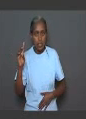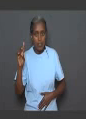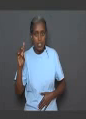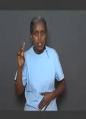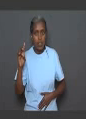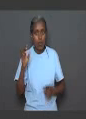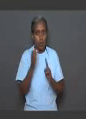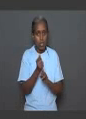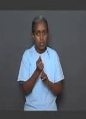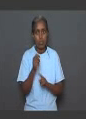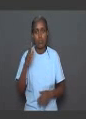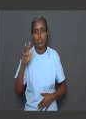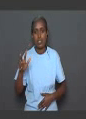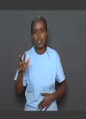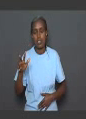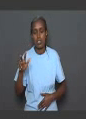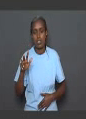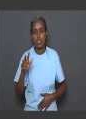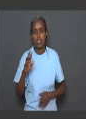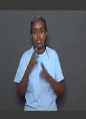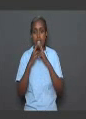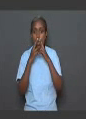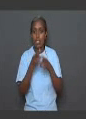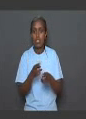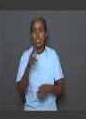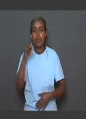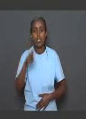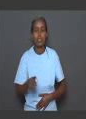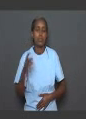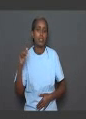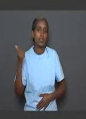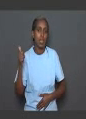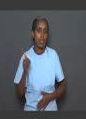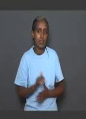of 3, the answer must be 10.